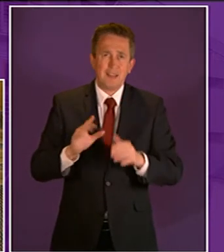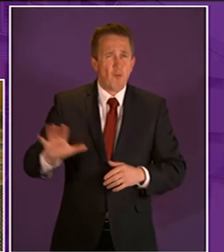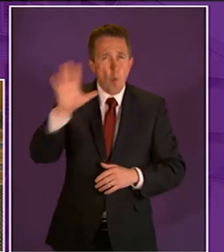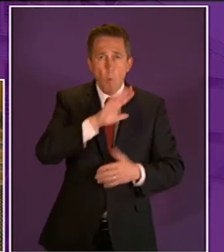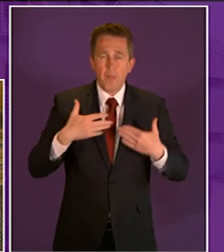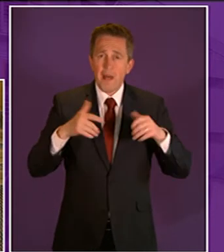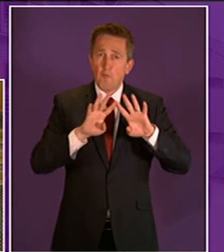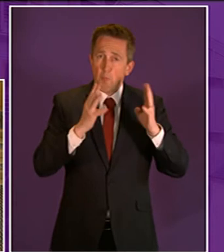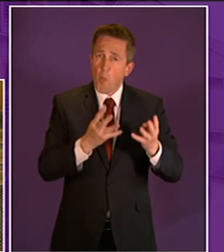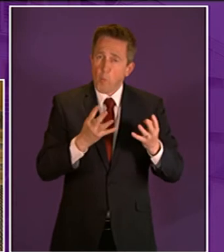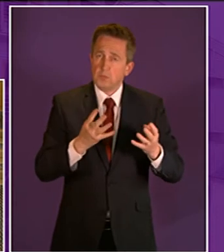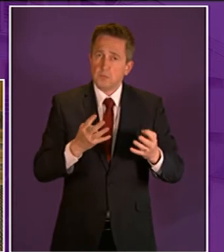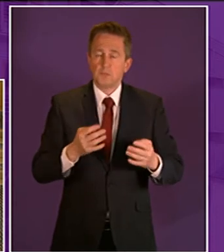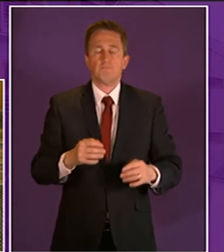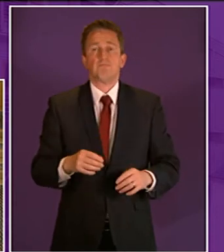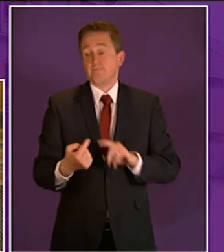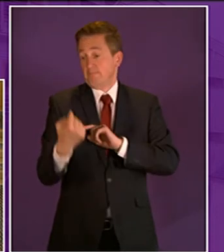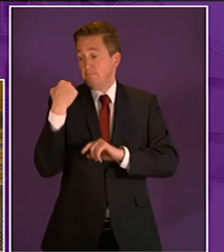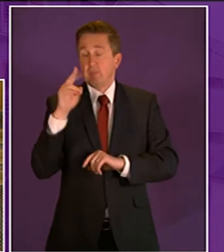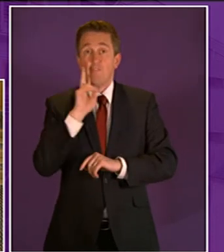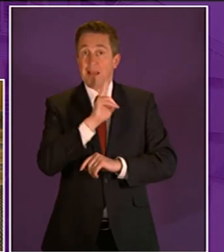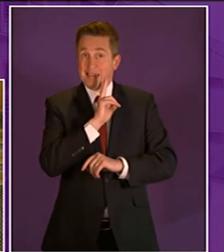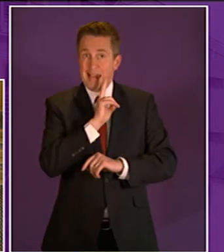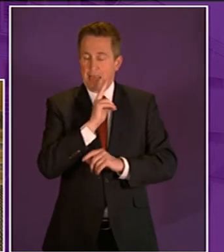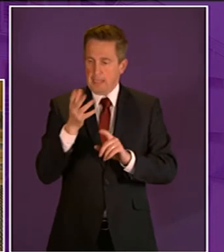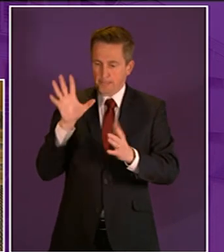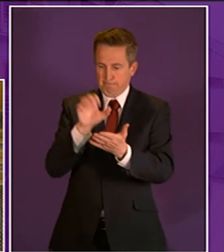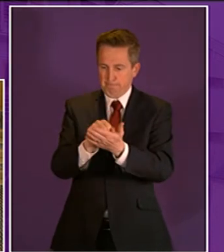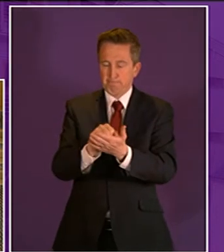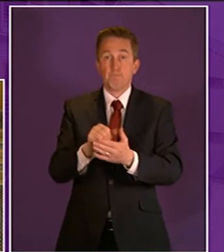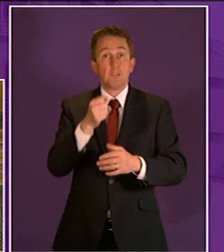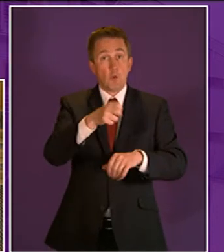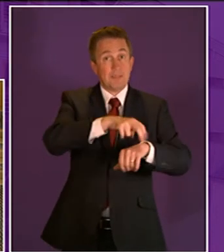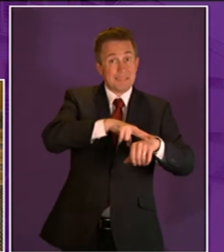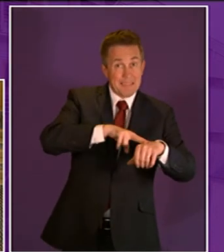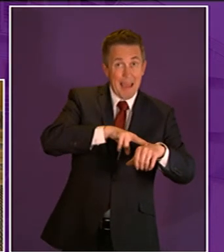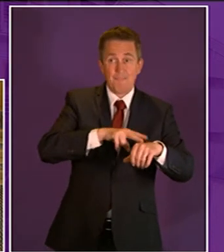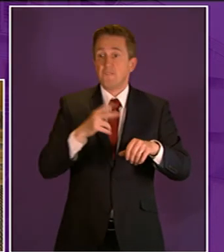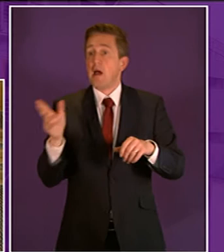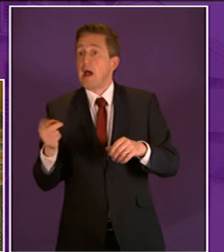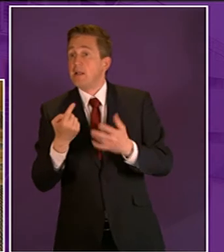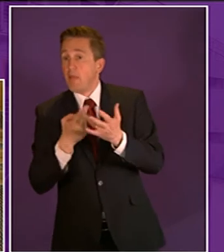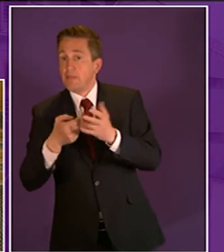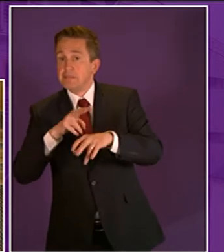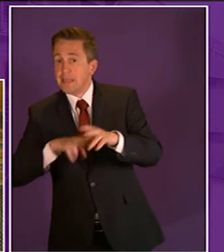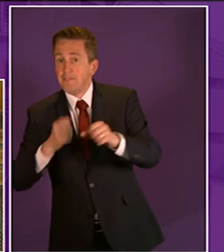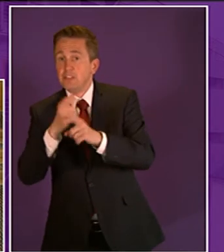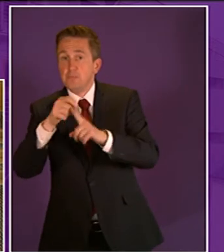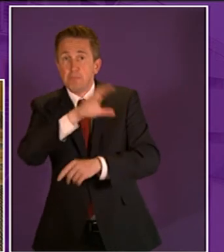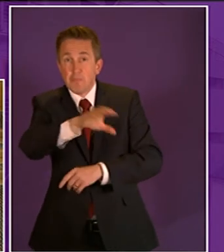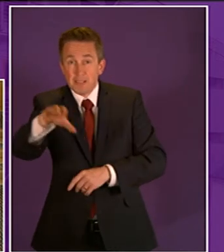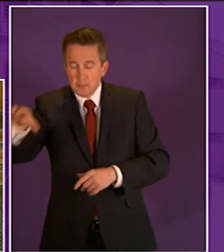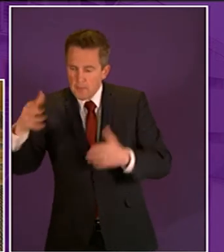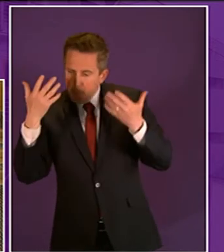boards. What is clear that since Friday, health board staff, as well as staff within GP practices, have been working extremely